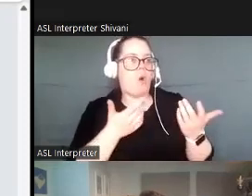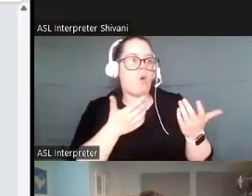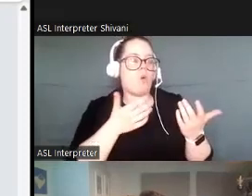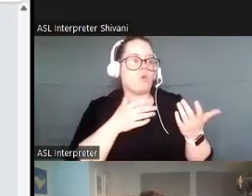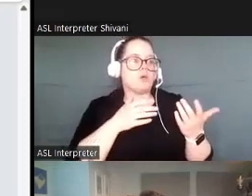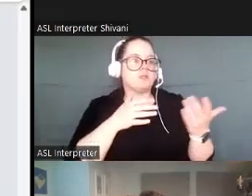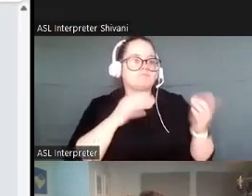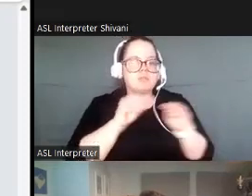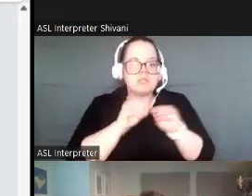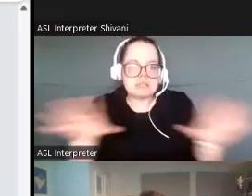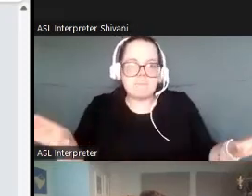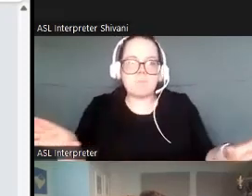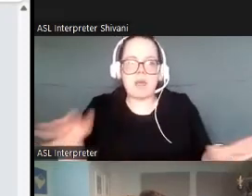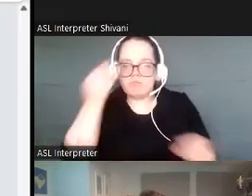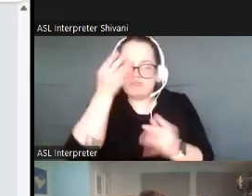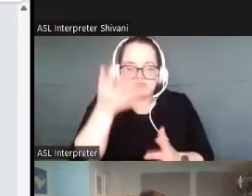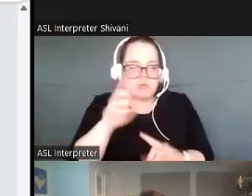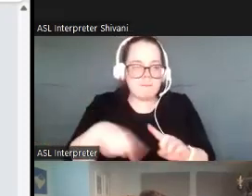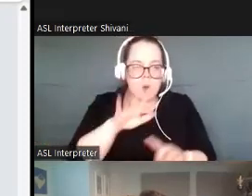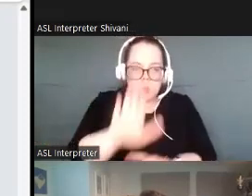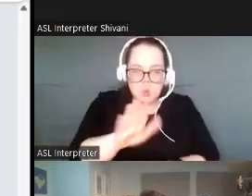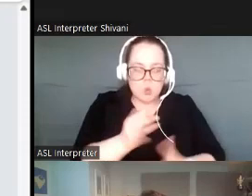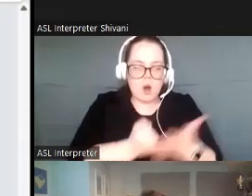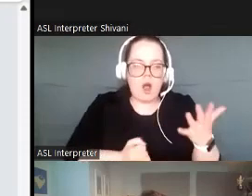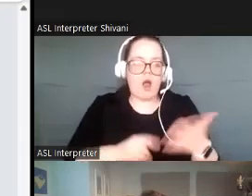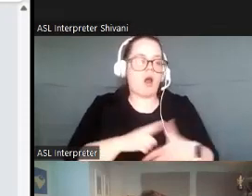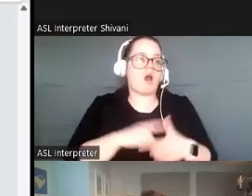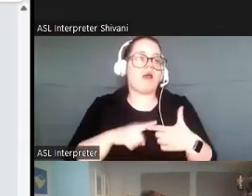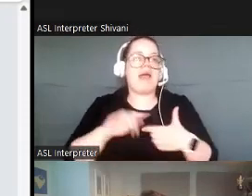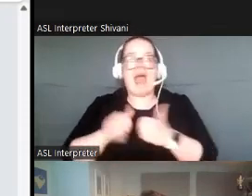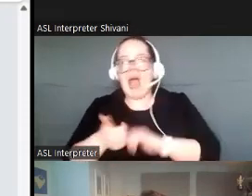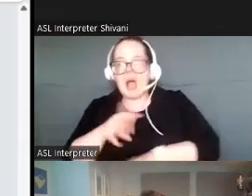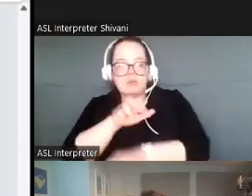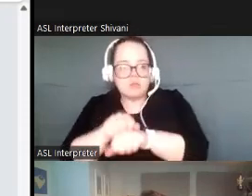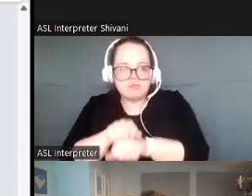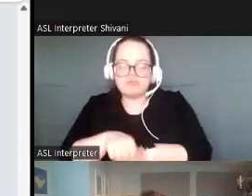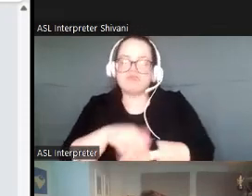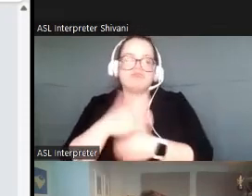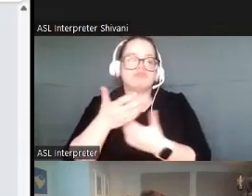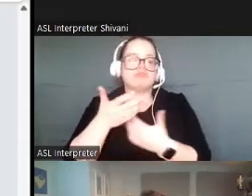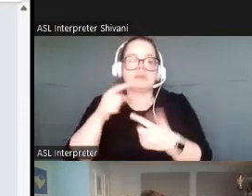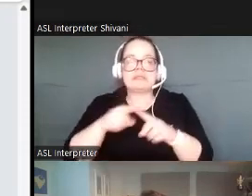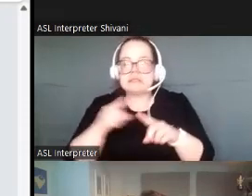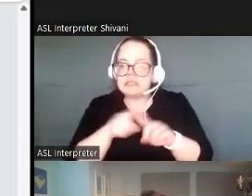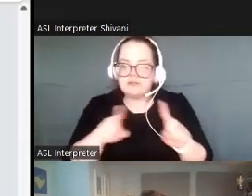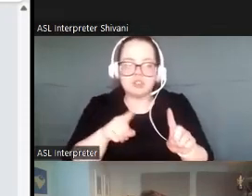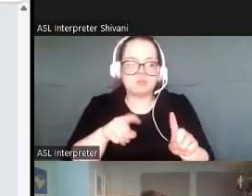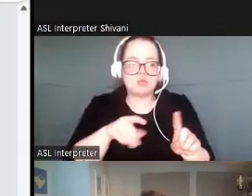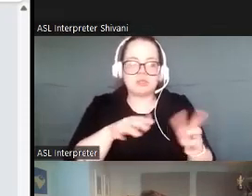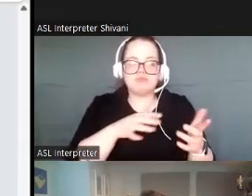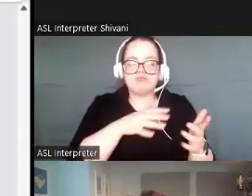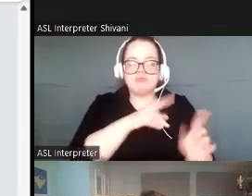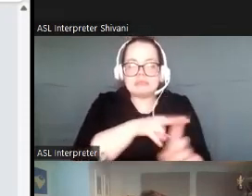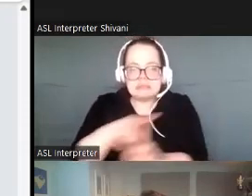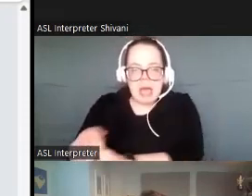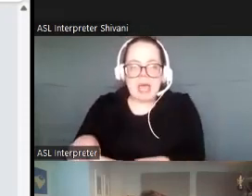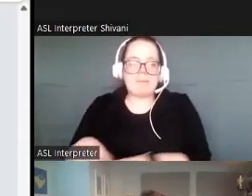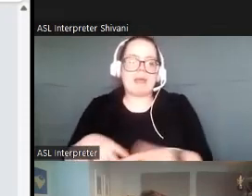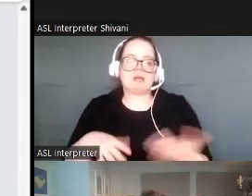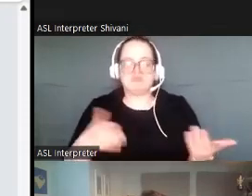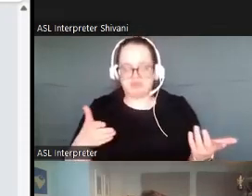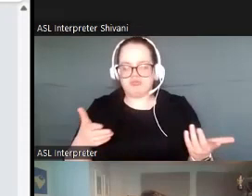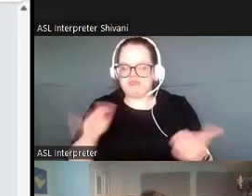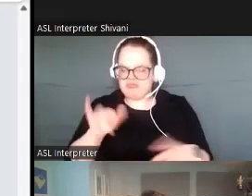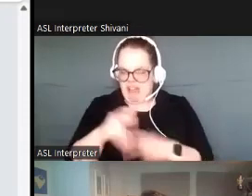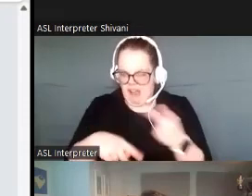post something, or try to get something in Downbeat Jazz, Jazz Times, those kind of things. And there you go with the last one, booking